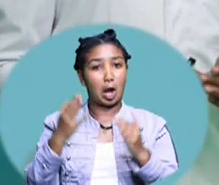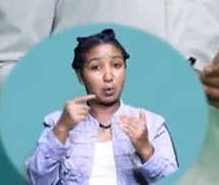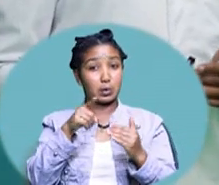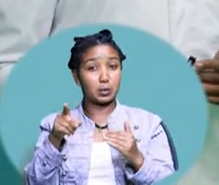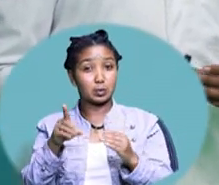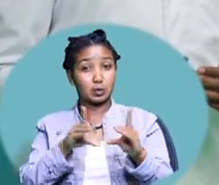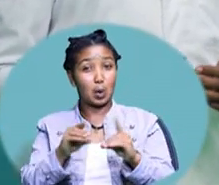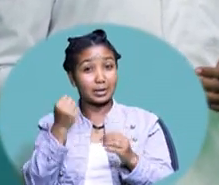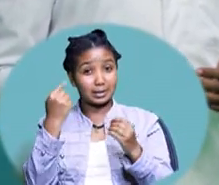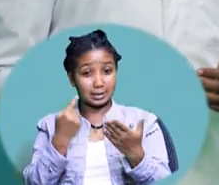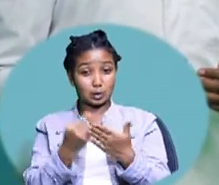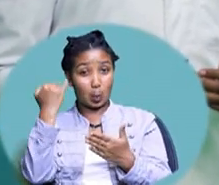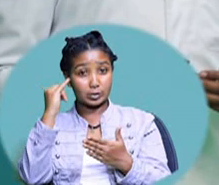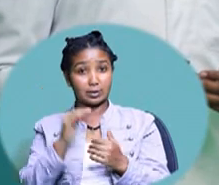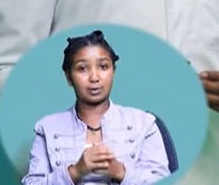work can be negative?